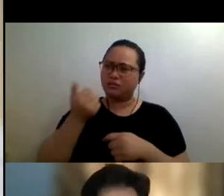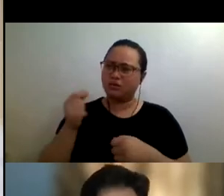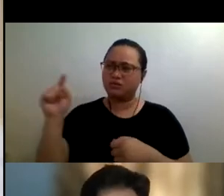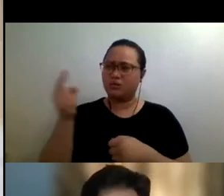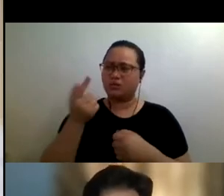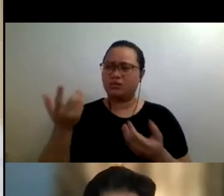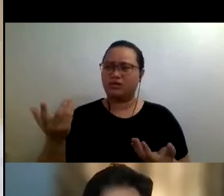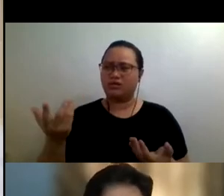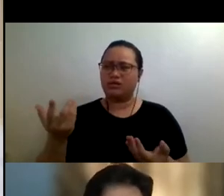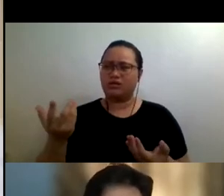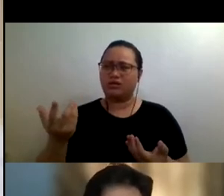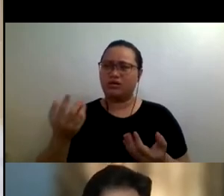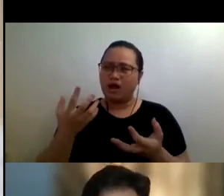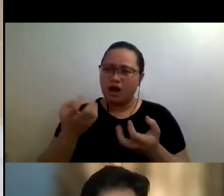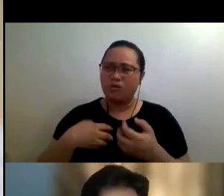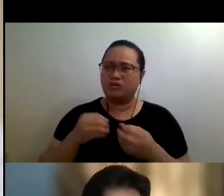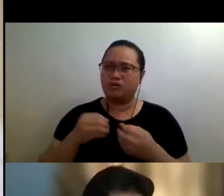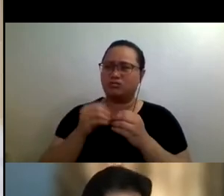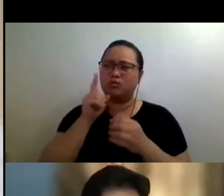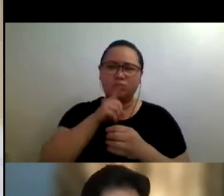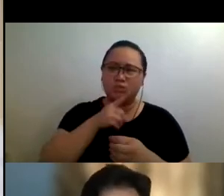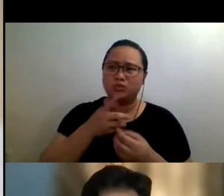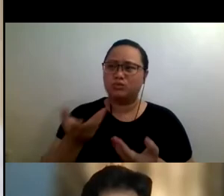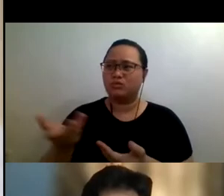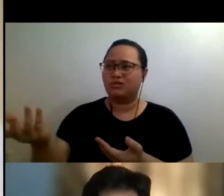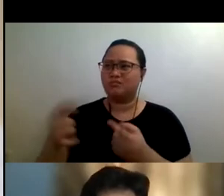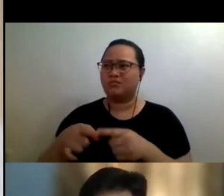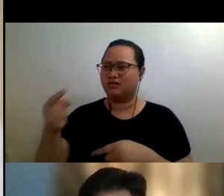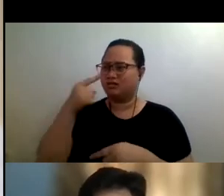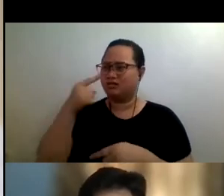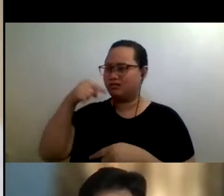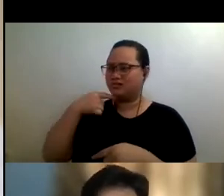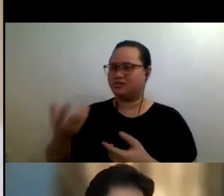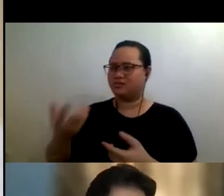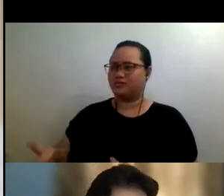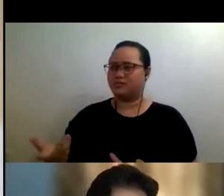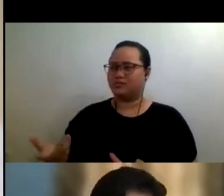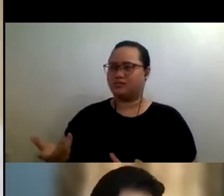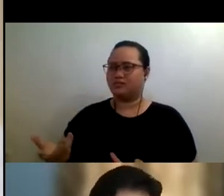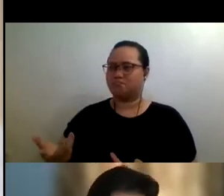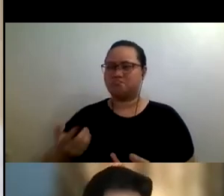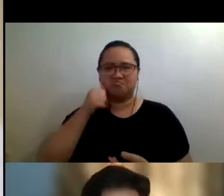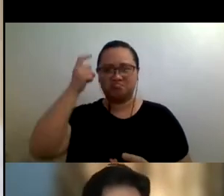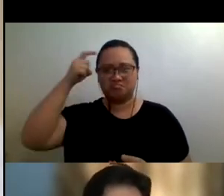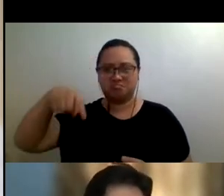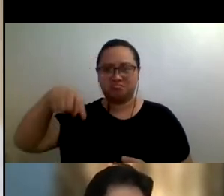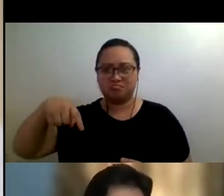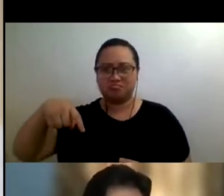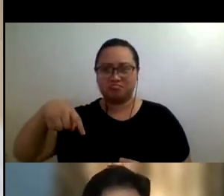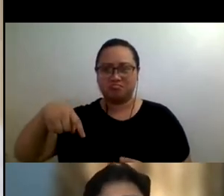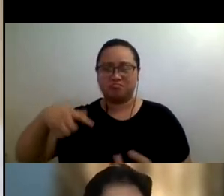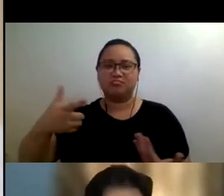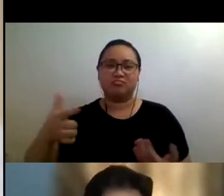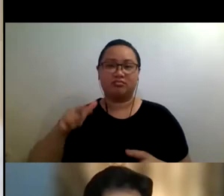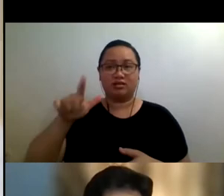efficient job I can for everyone, and yet I got this. So eventually, I left the company, and although